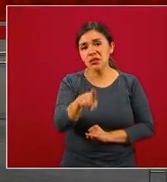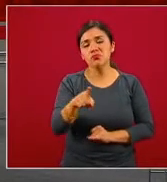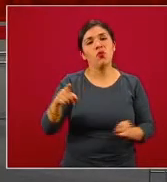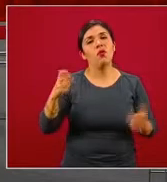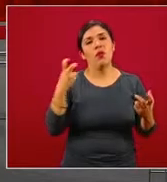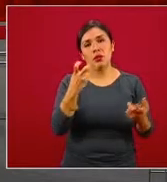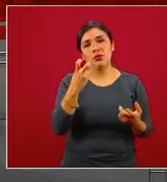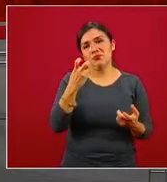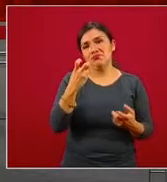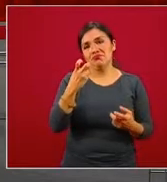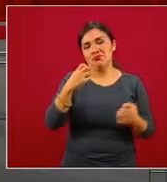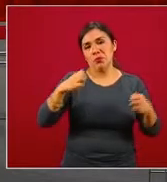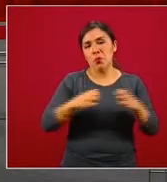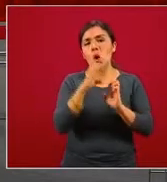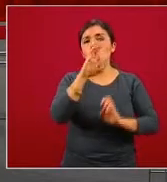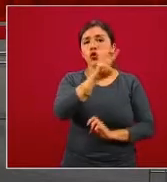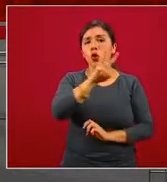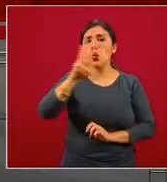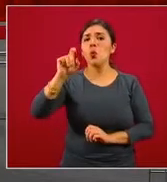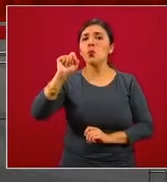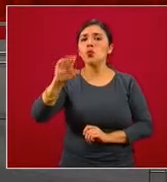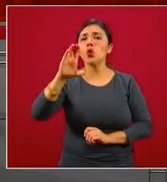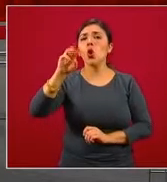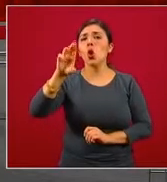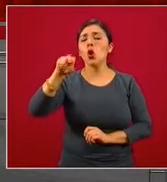created specifically efecto, que es for this. And this is